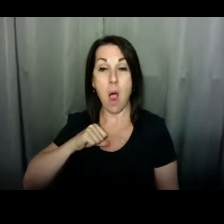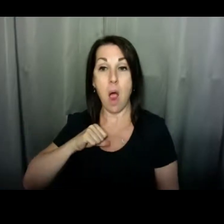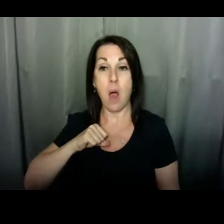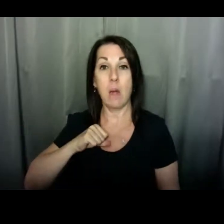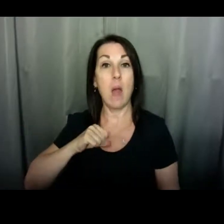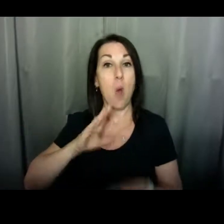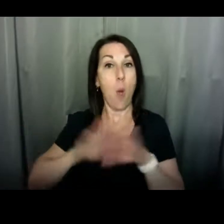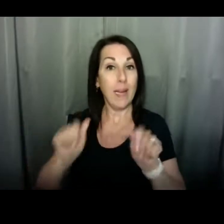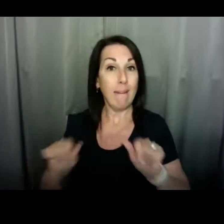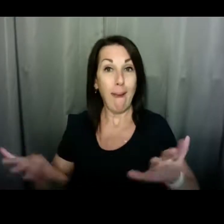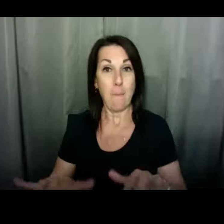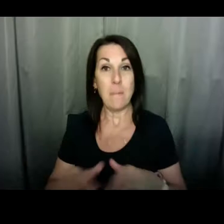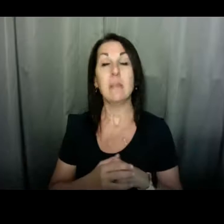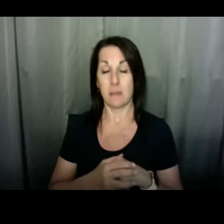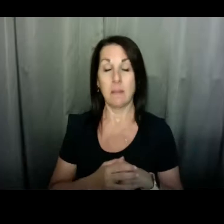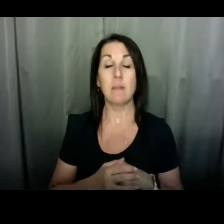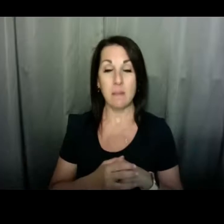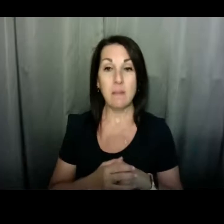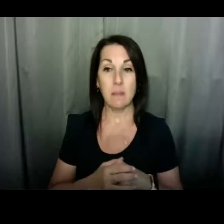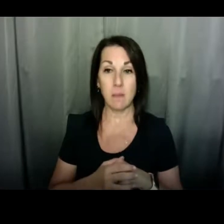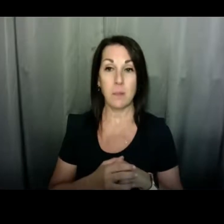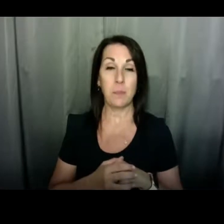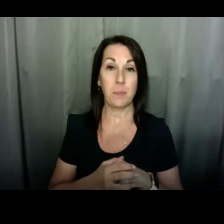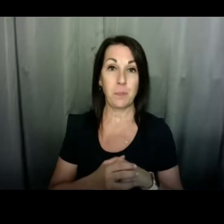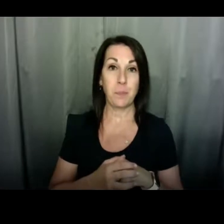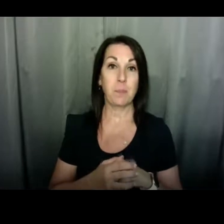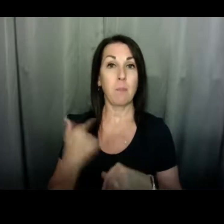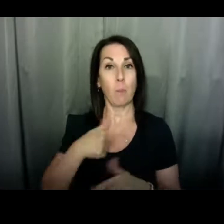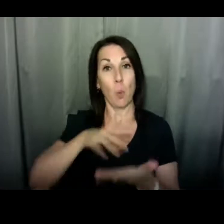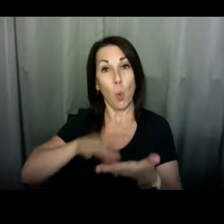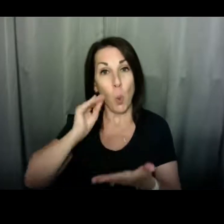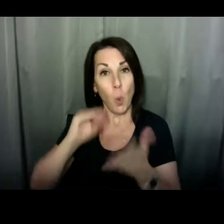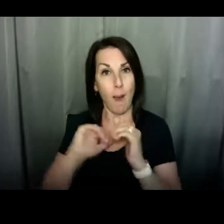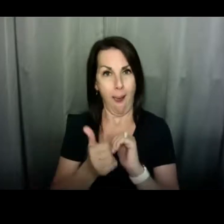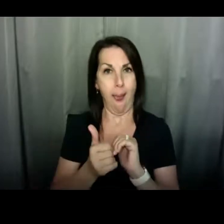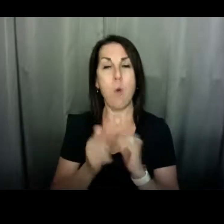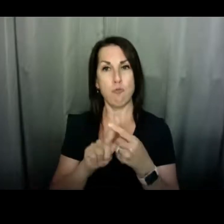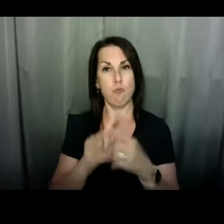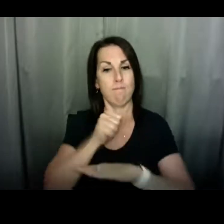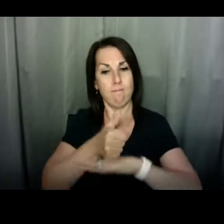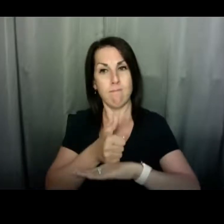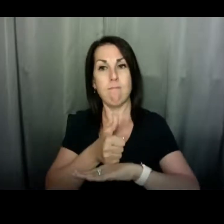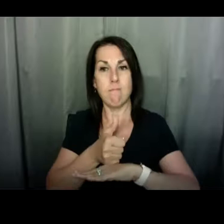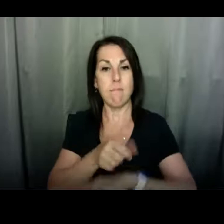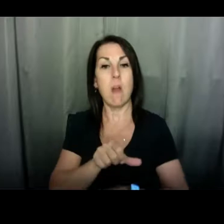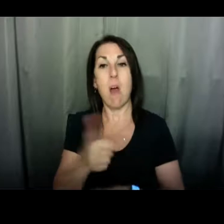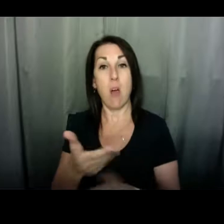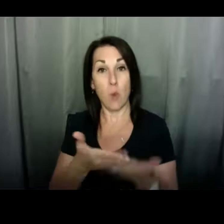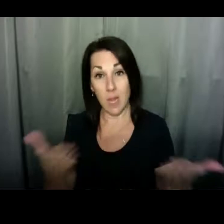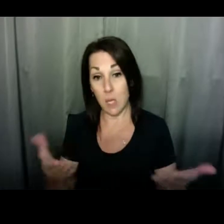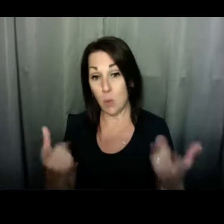campus. And you know, and we've been learning how to do that too. One of the other successful things we've been doing